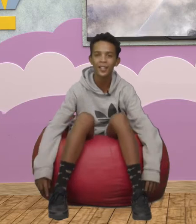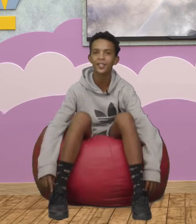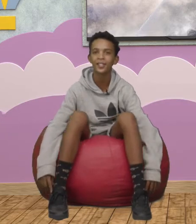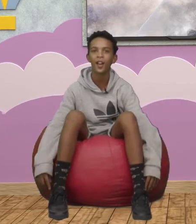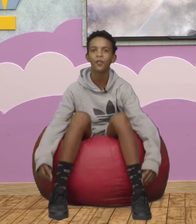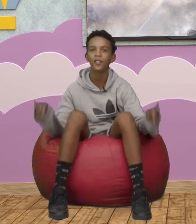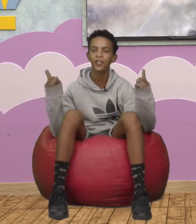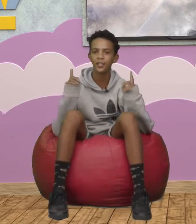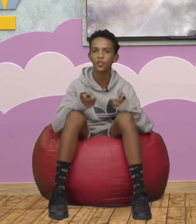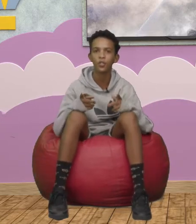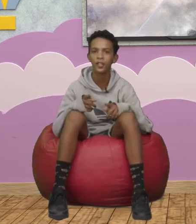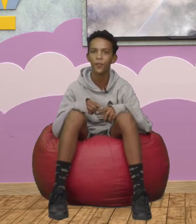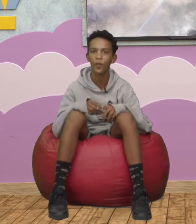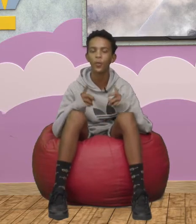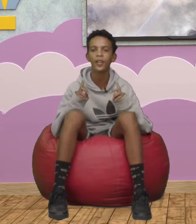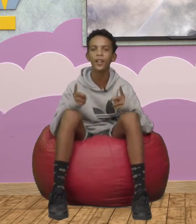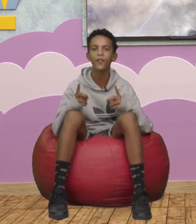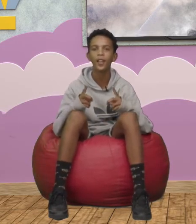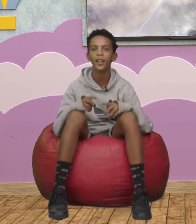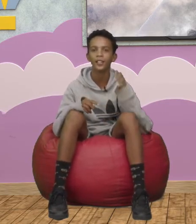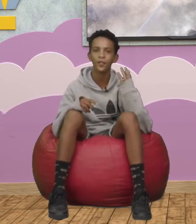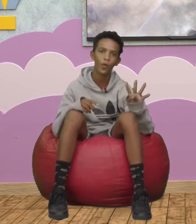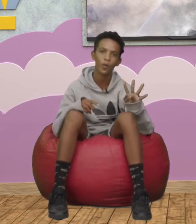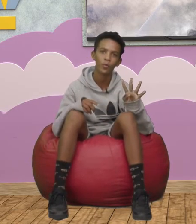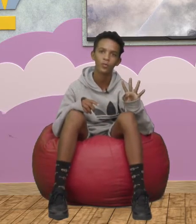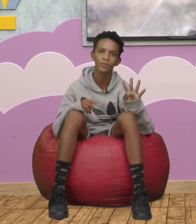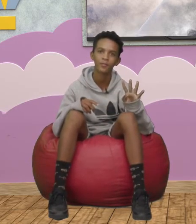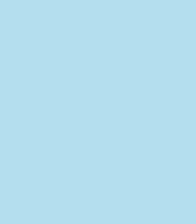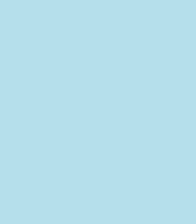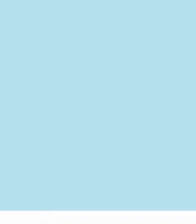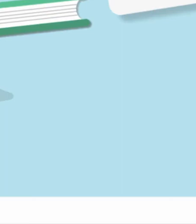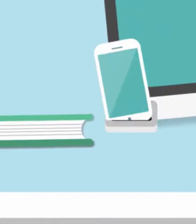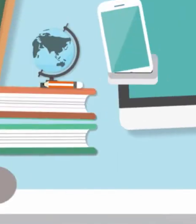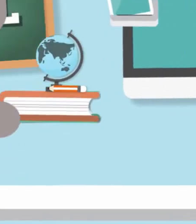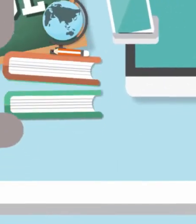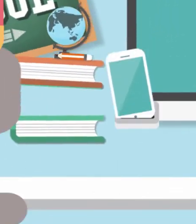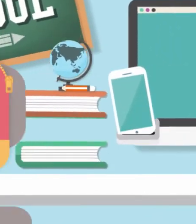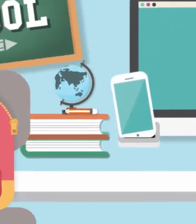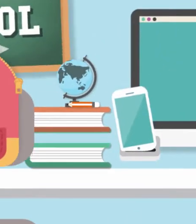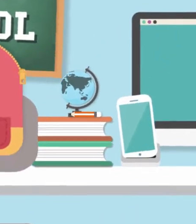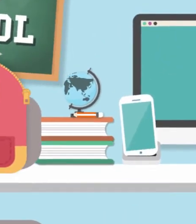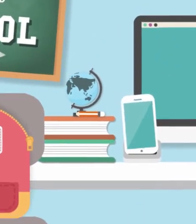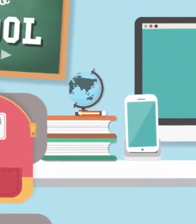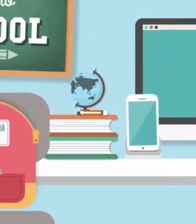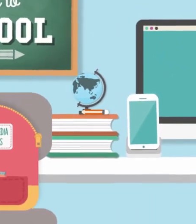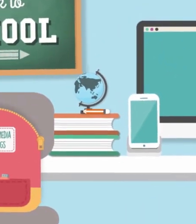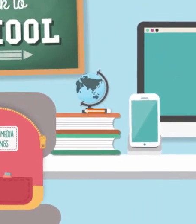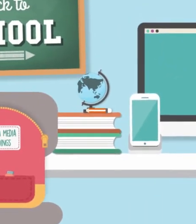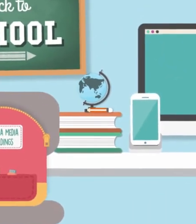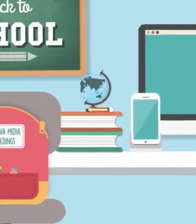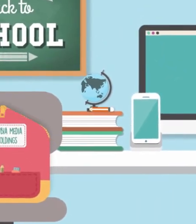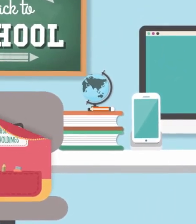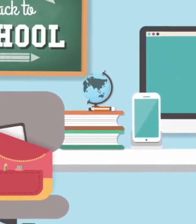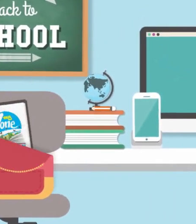can always use soap and water. Make sure your hands are dry before you touch anything else. My friend Sashi